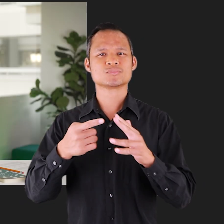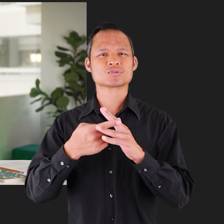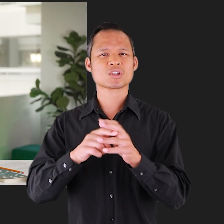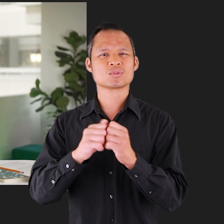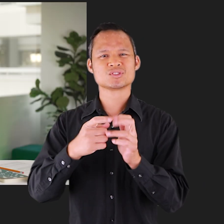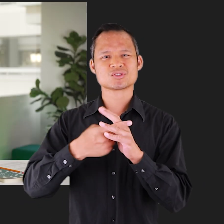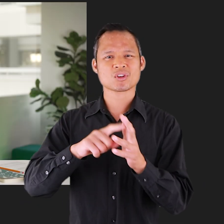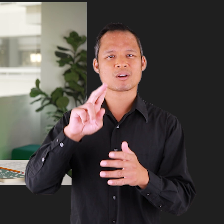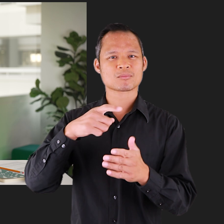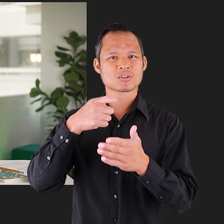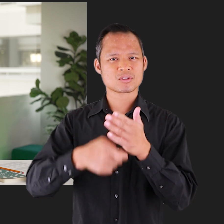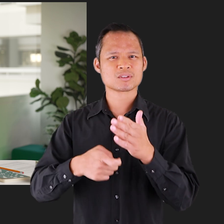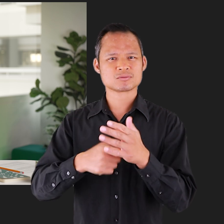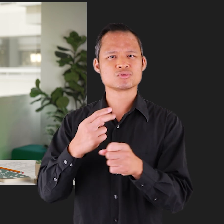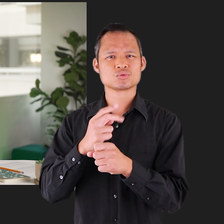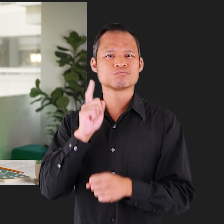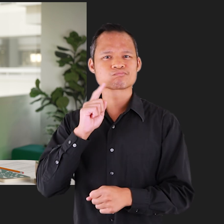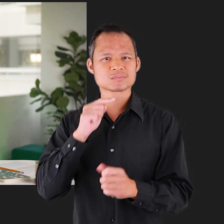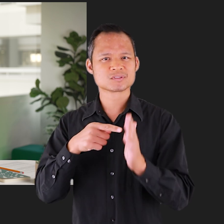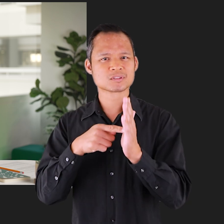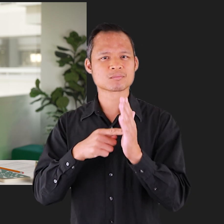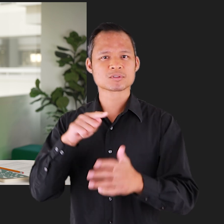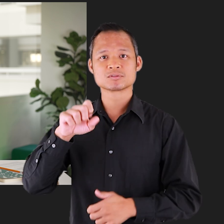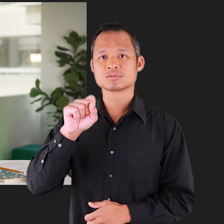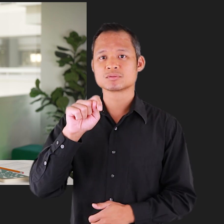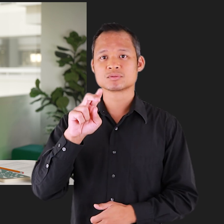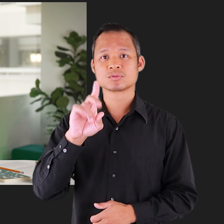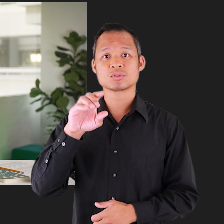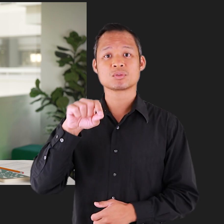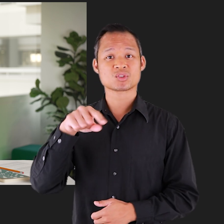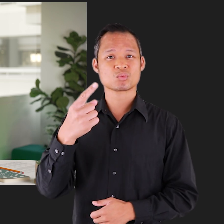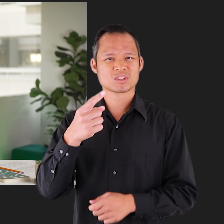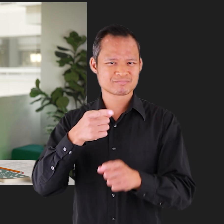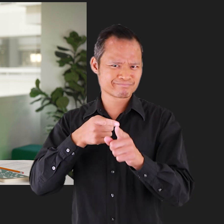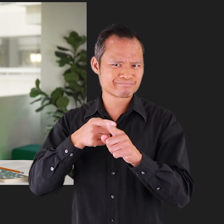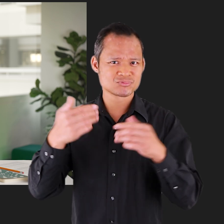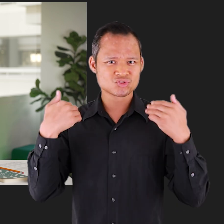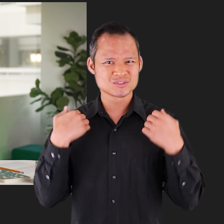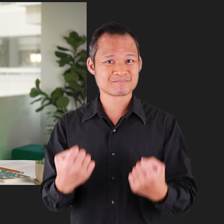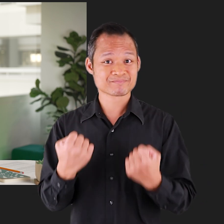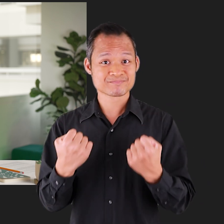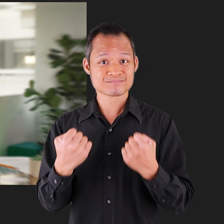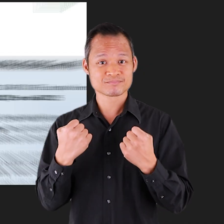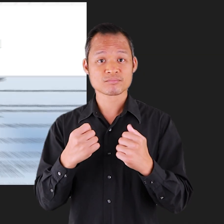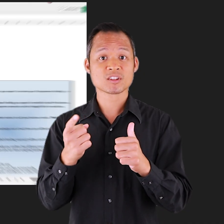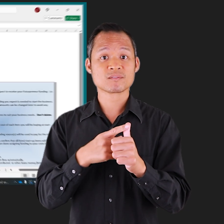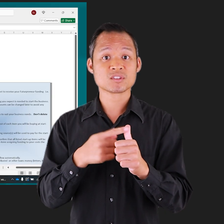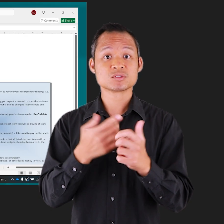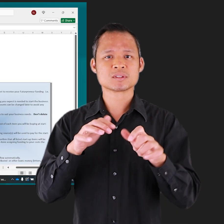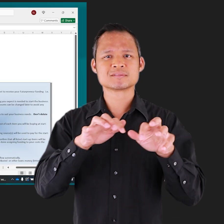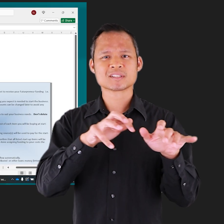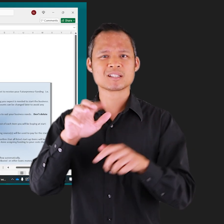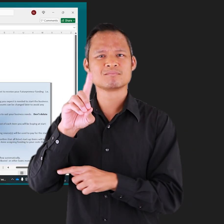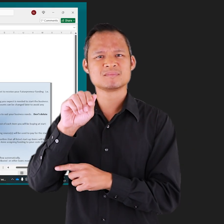Let's start with the startup cost. We're going to take a fictitious example. Studio Q1 is a boutique fitness studio. Step